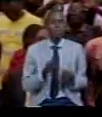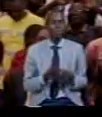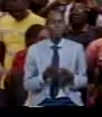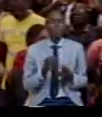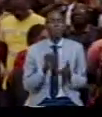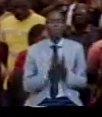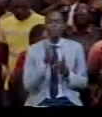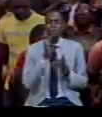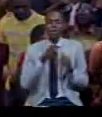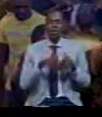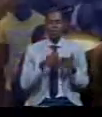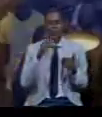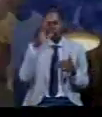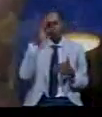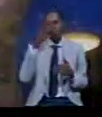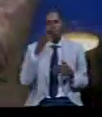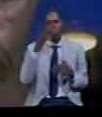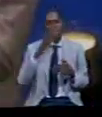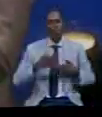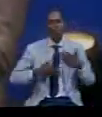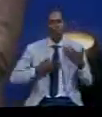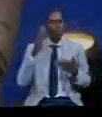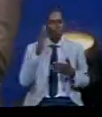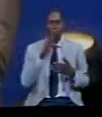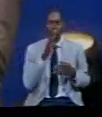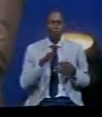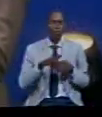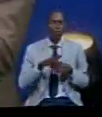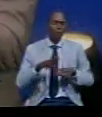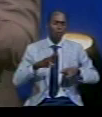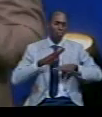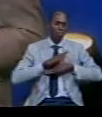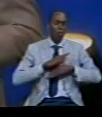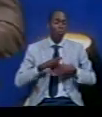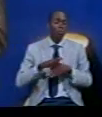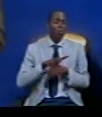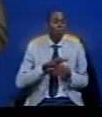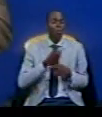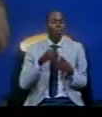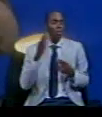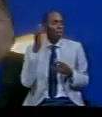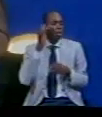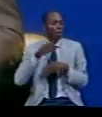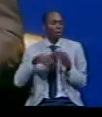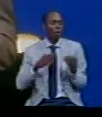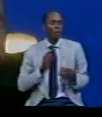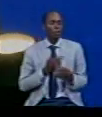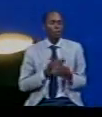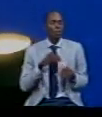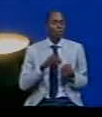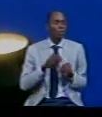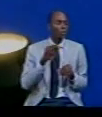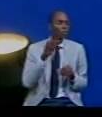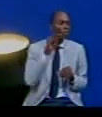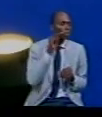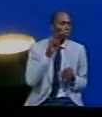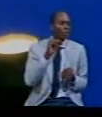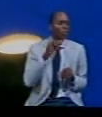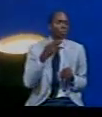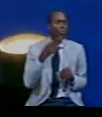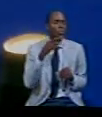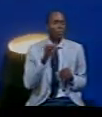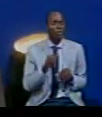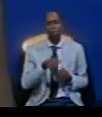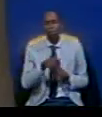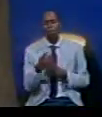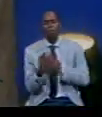going to be full. When He shall hear about our affairs, both in Nigeria and in other states and other countries and